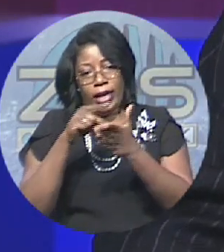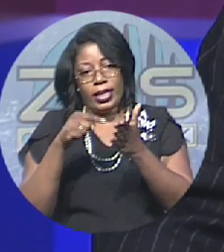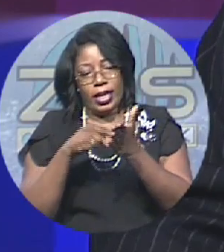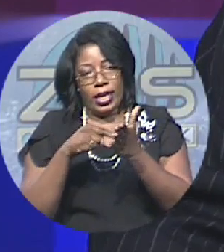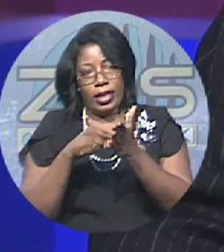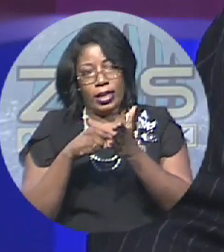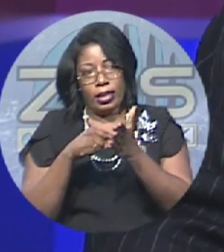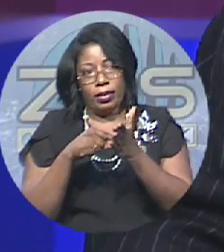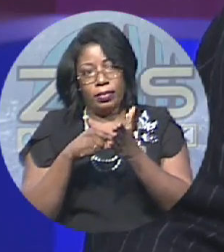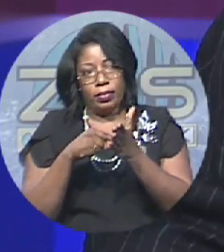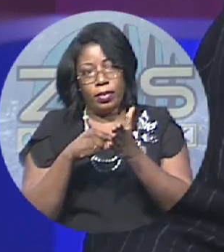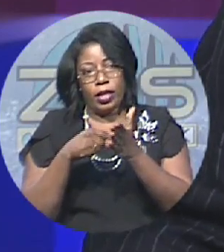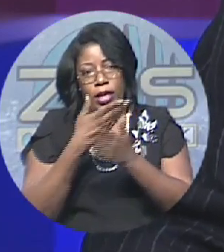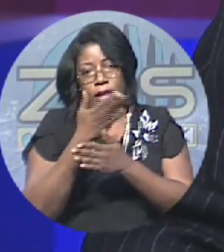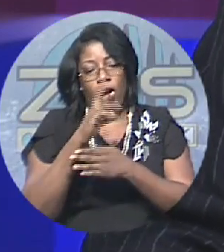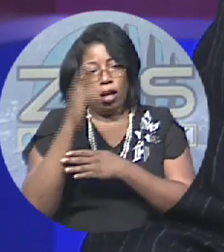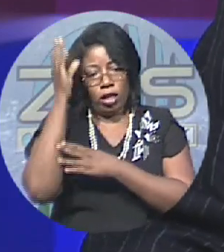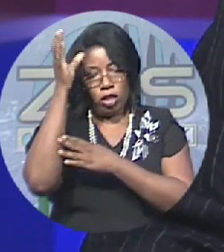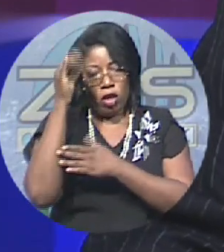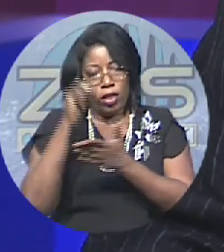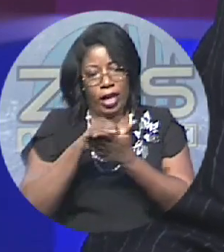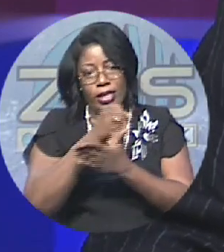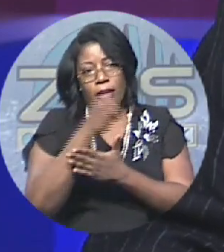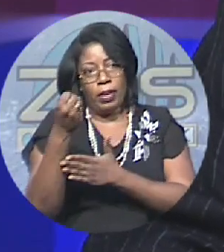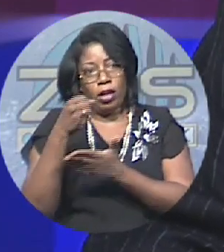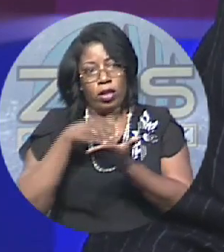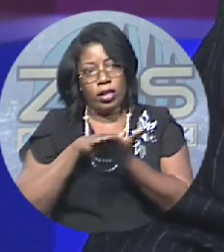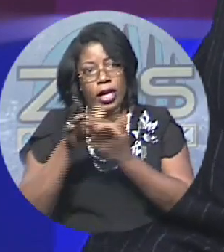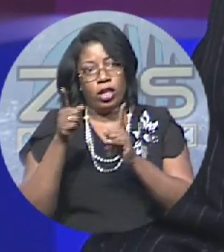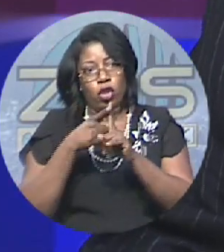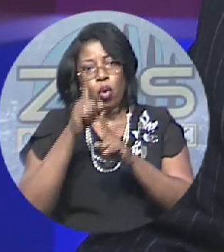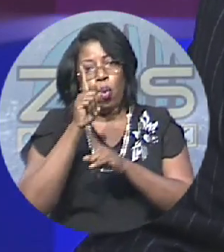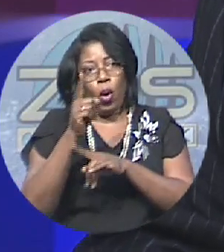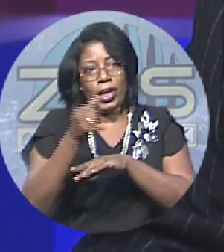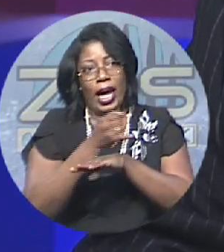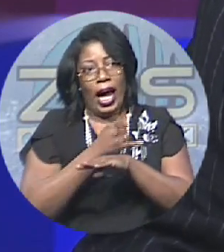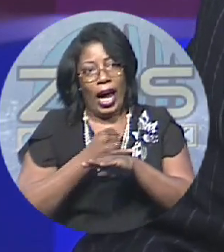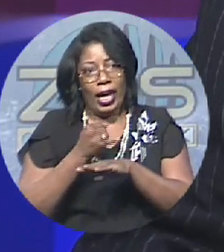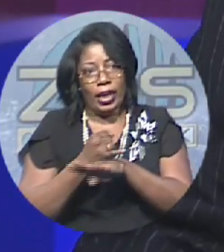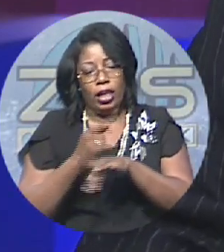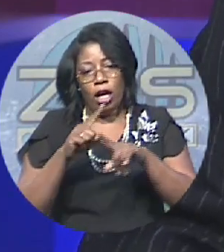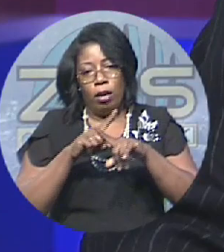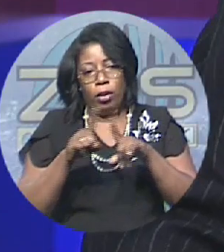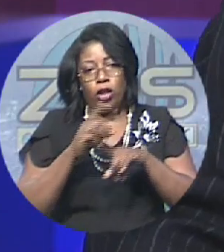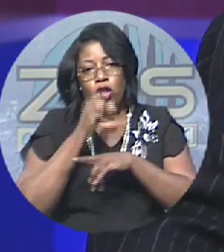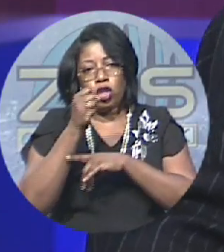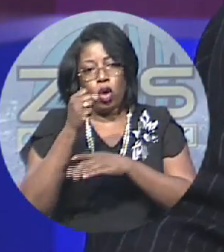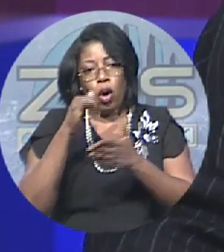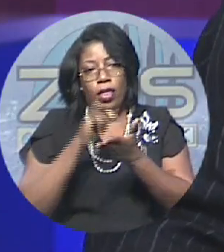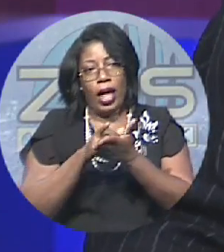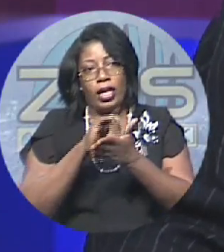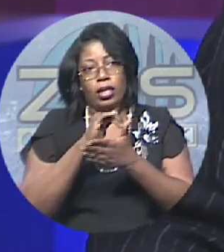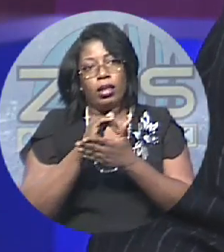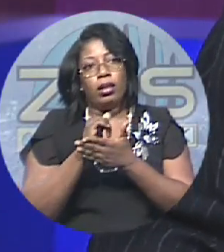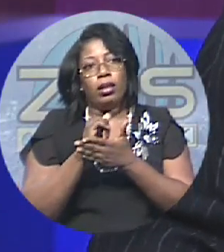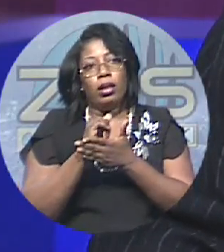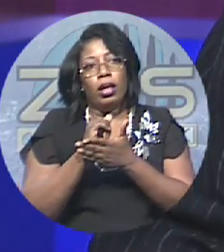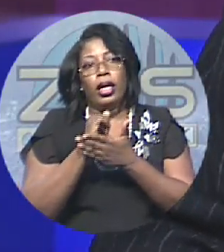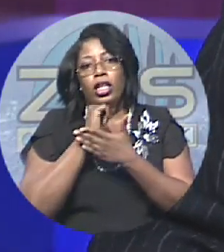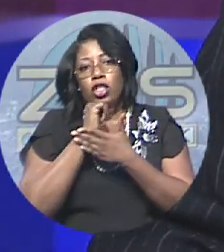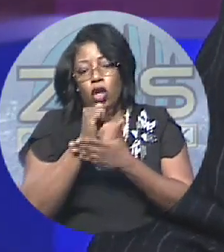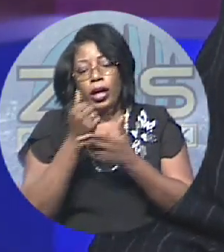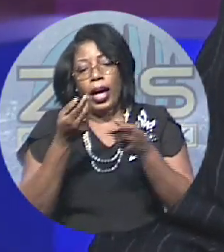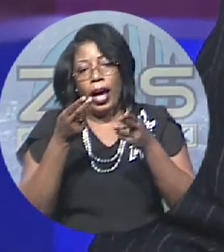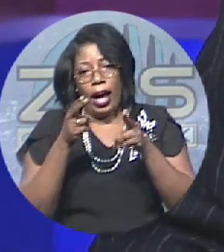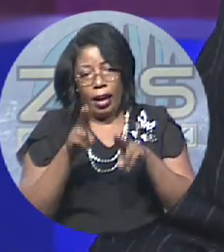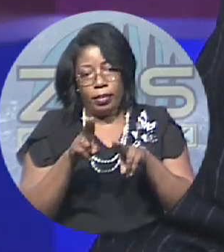said there's a concern that supplies are only being sent to one island, but they want to ensure everyone that does not